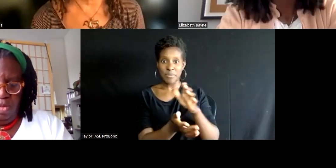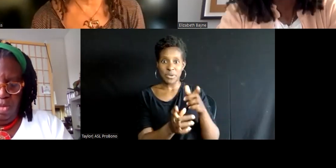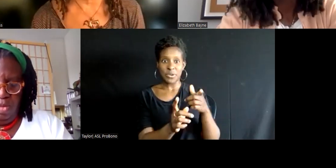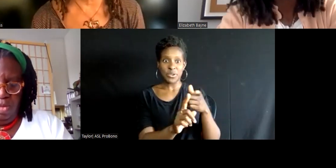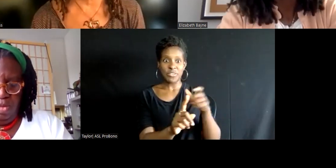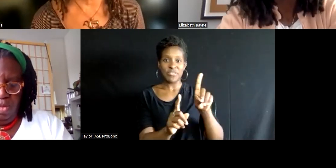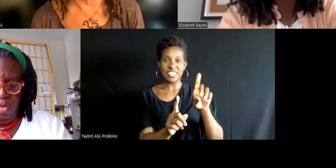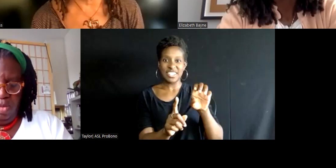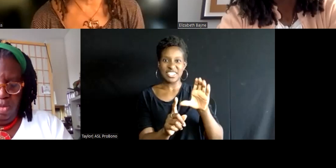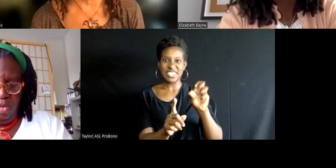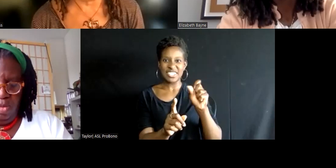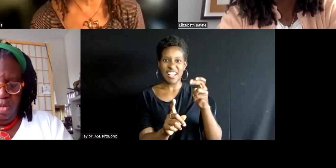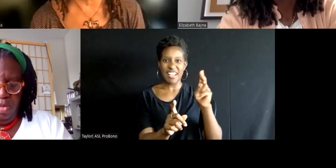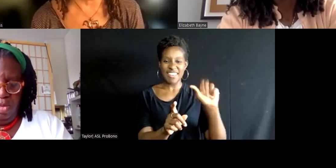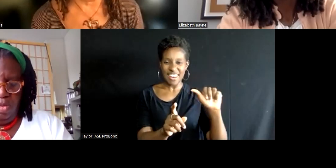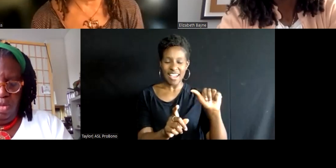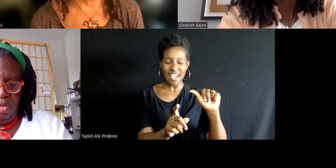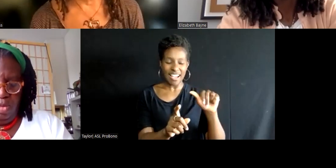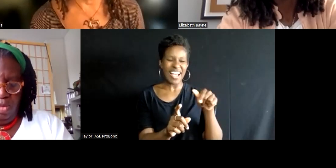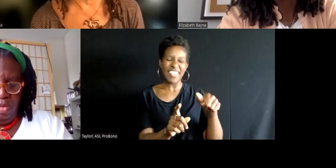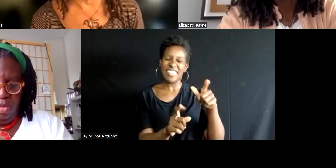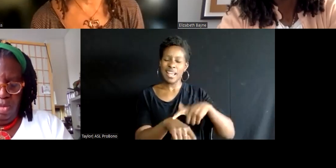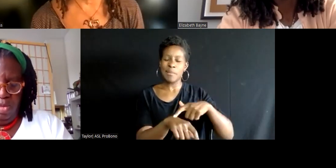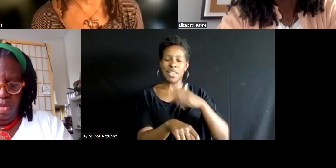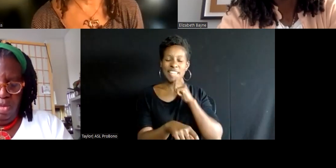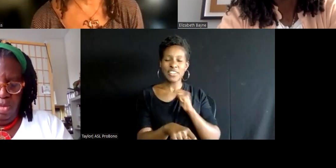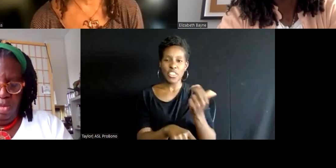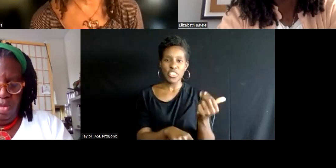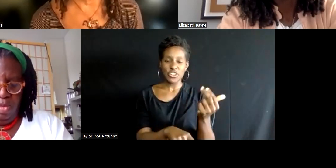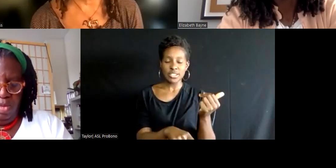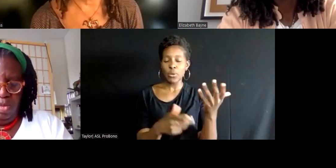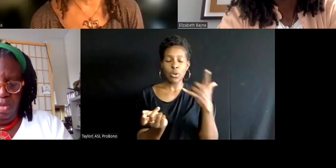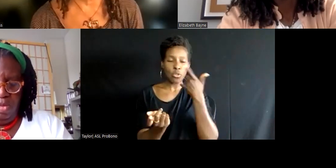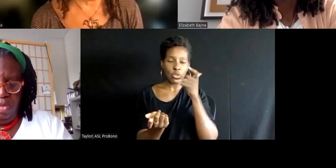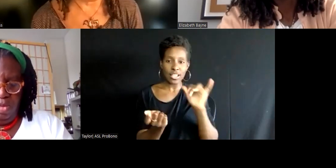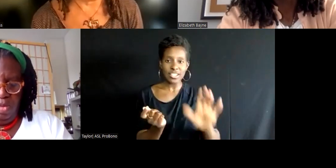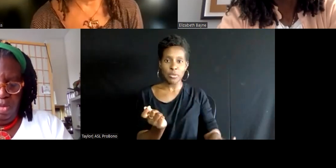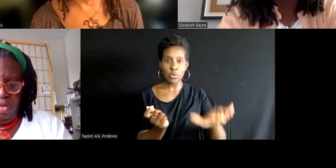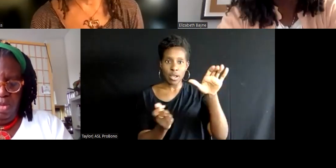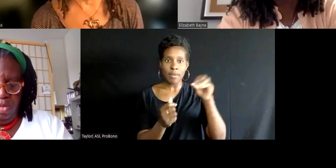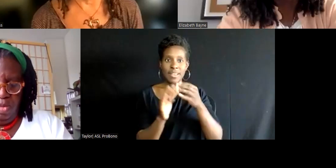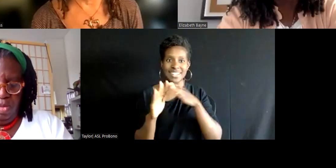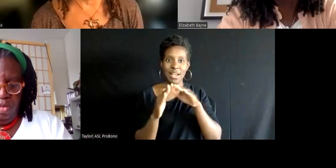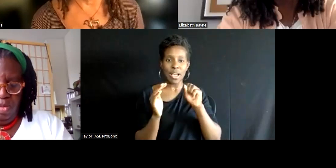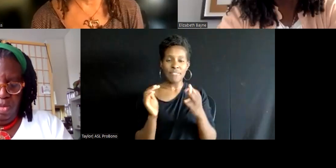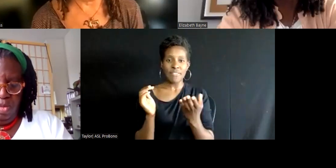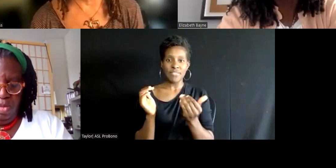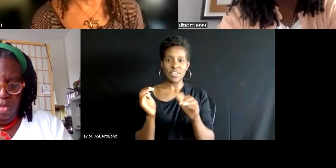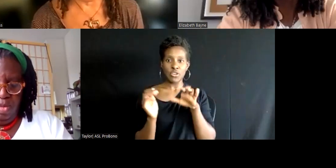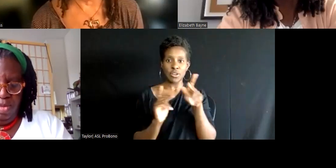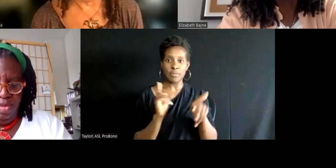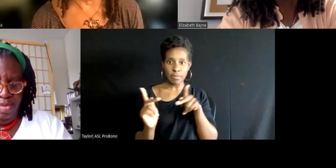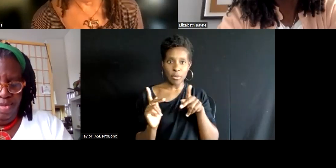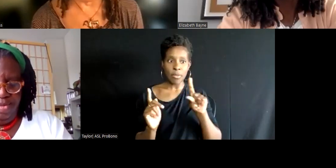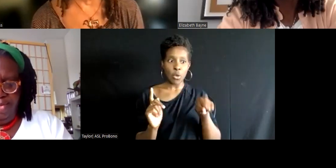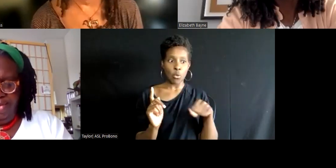about what it was like to be 13 years old, growing up in a town of 1,500 people and being the only one in the town that